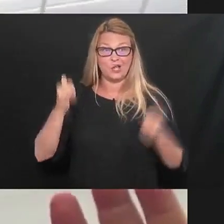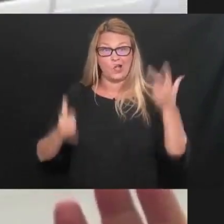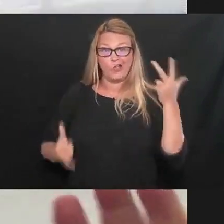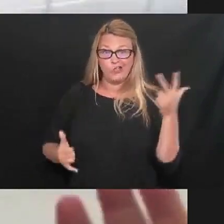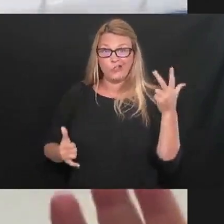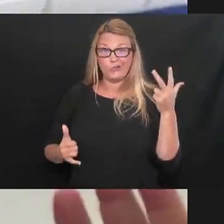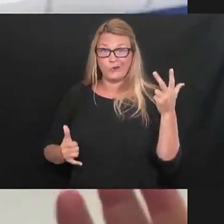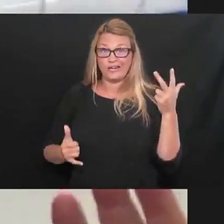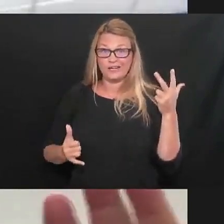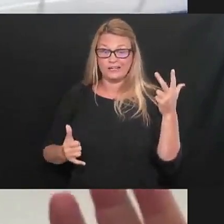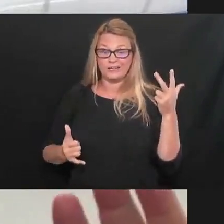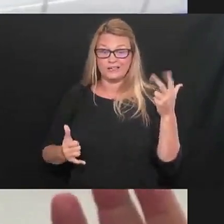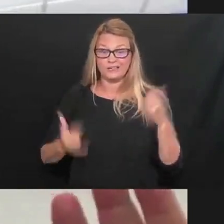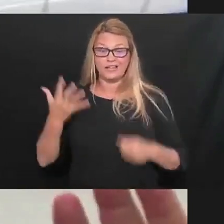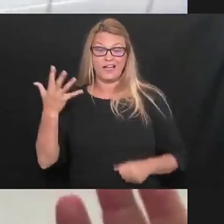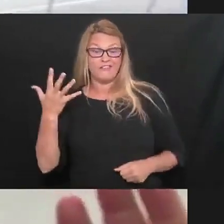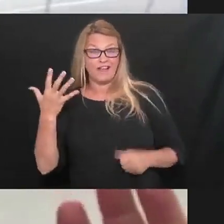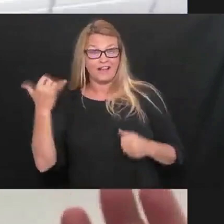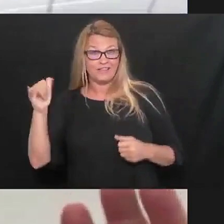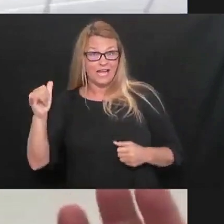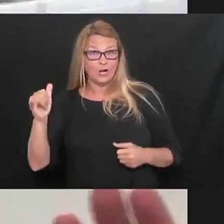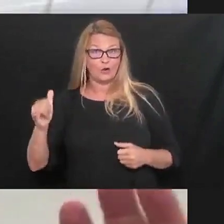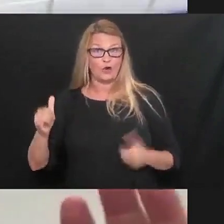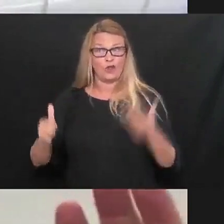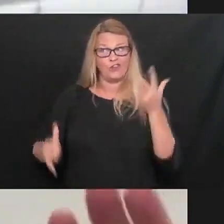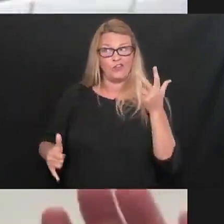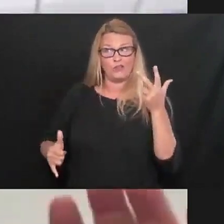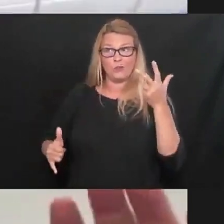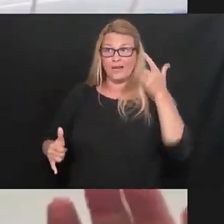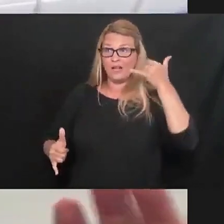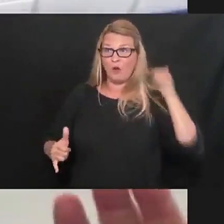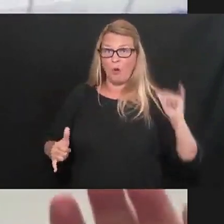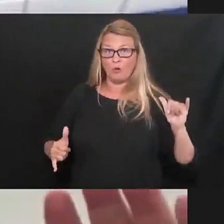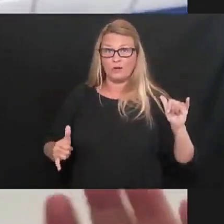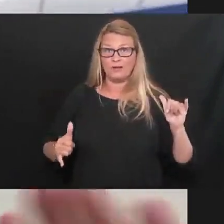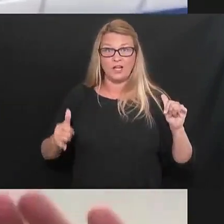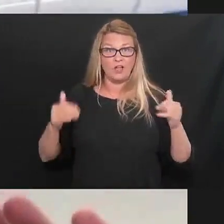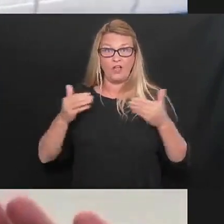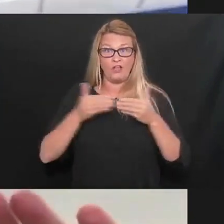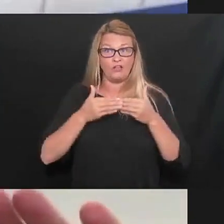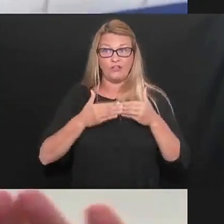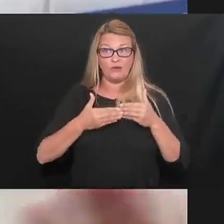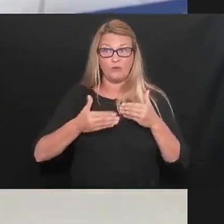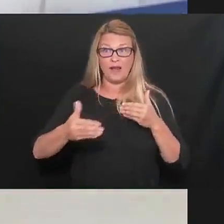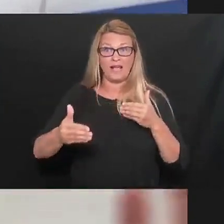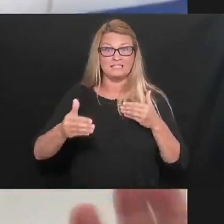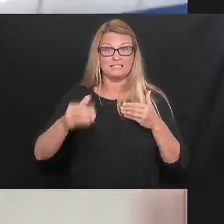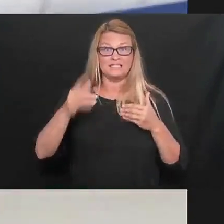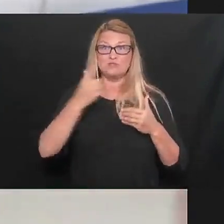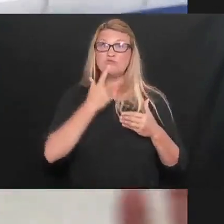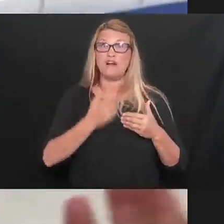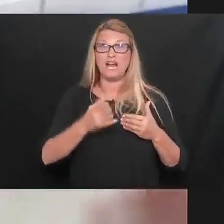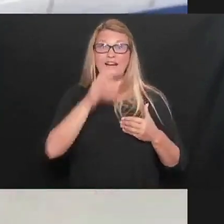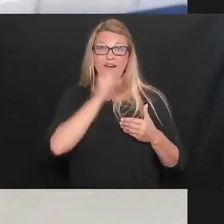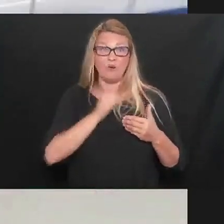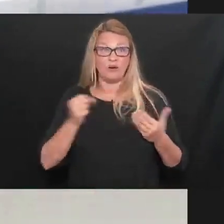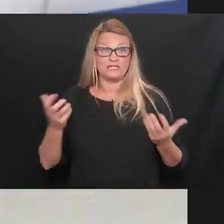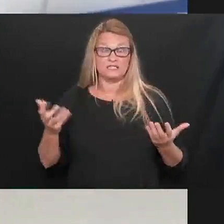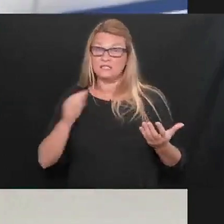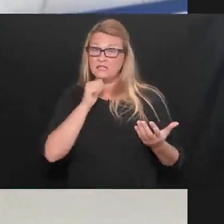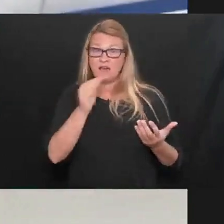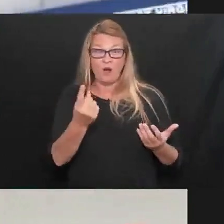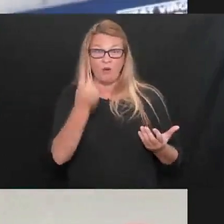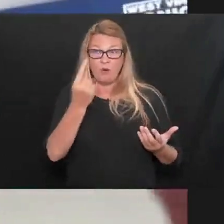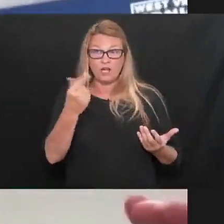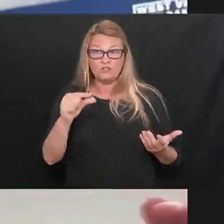counties yellow, 3 counties gold. The rest of the map is a sea of red and orange, not one green county